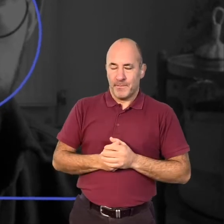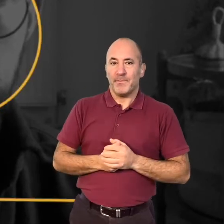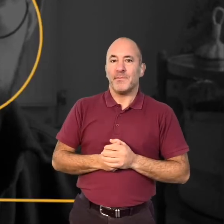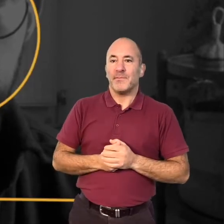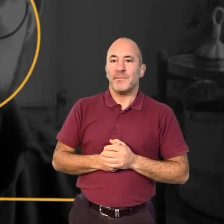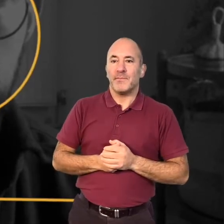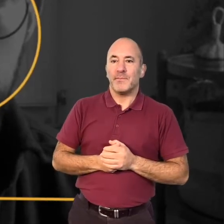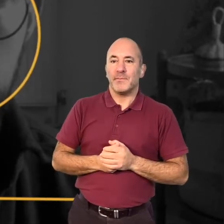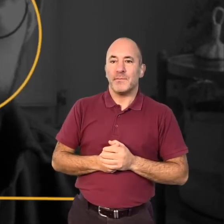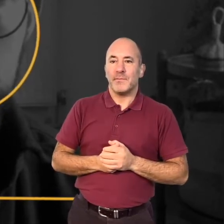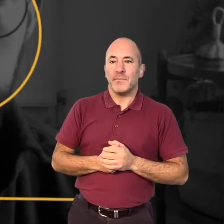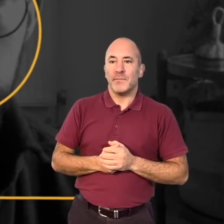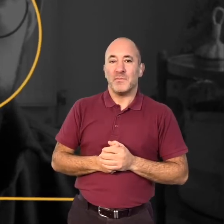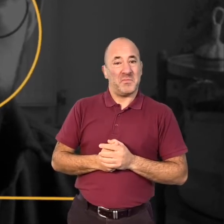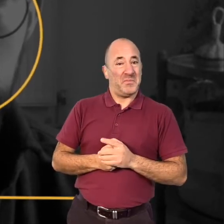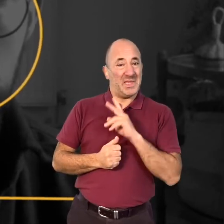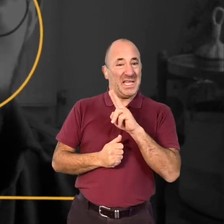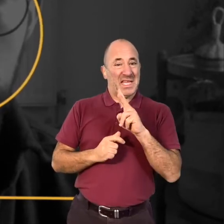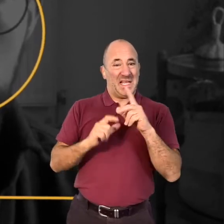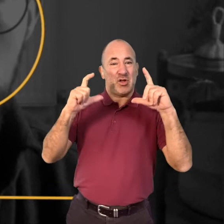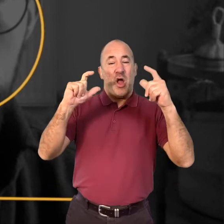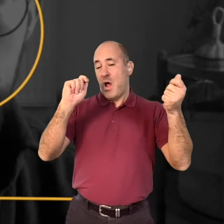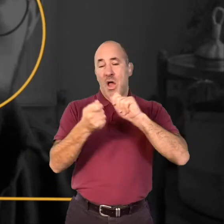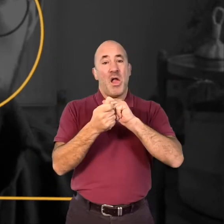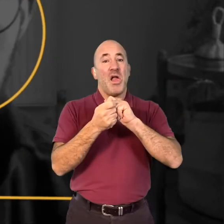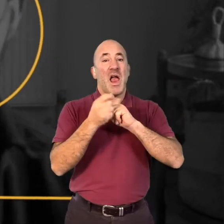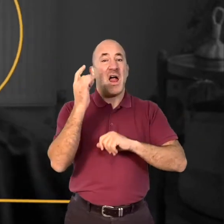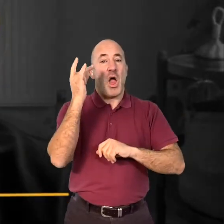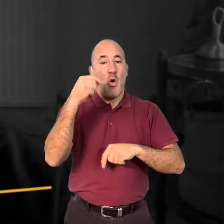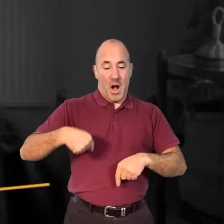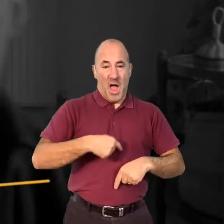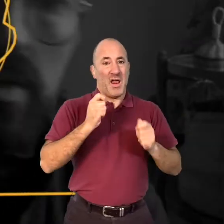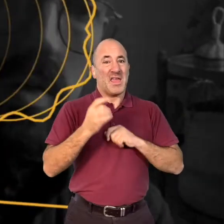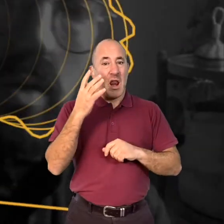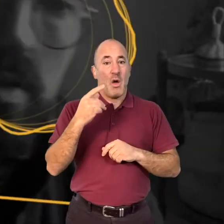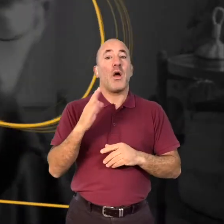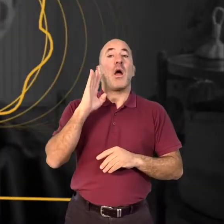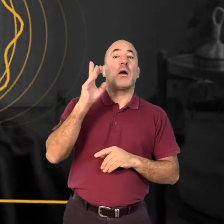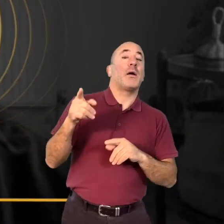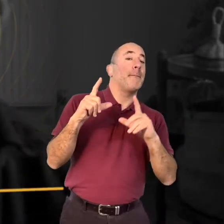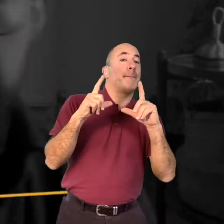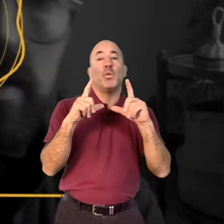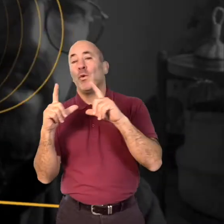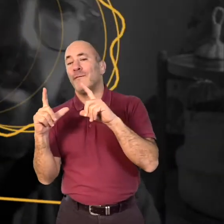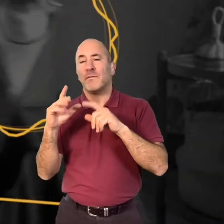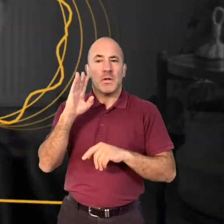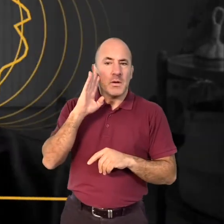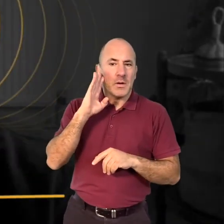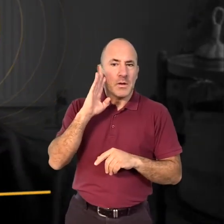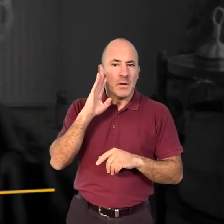Drums. There we go, it's turned the circle and the line yellow now, and when I move my